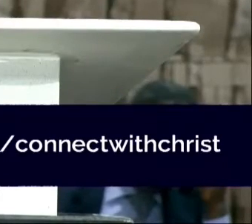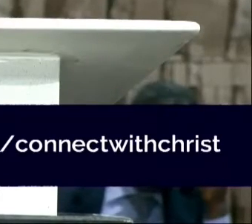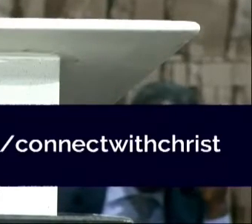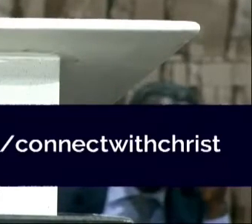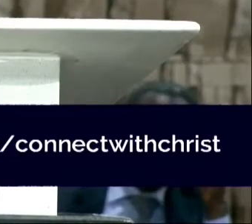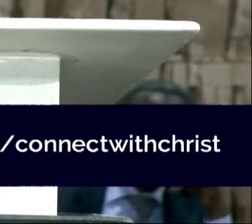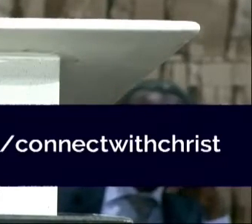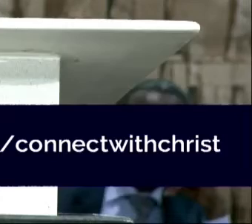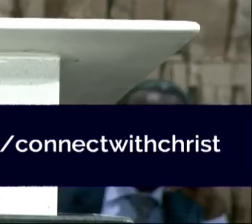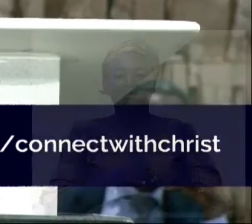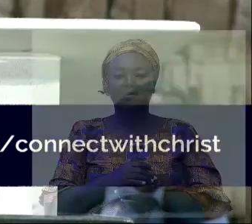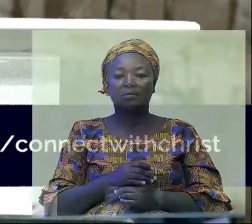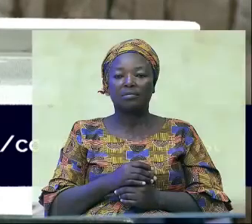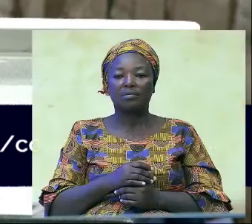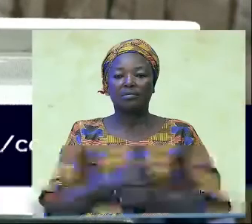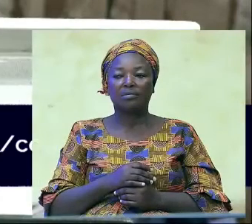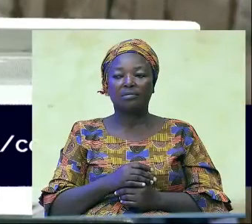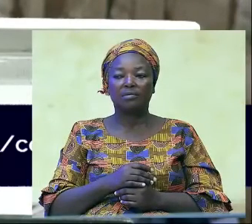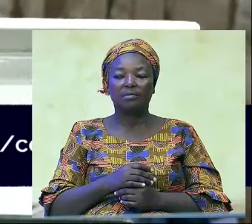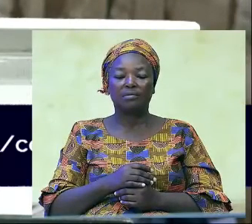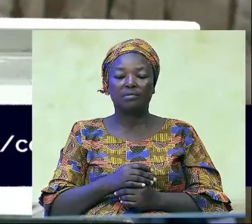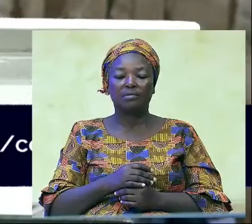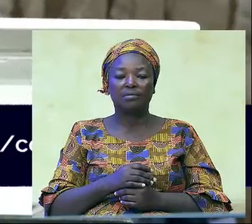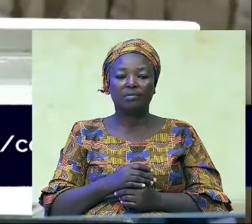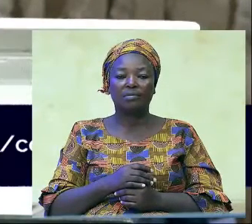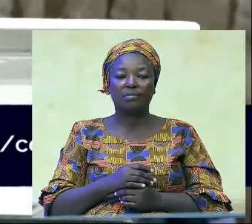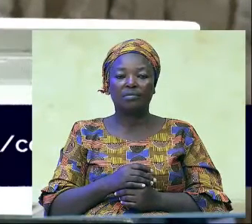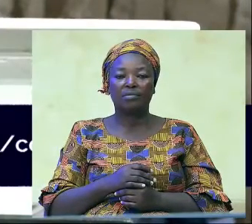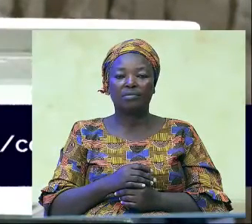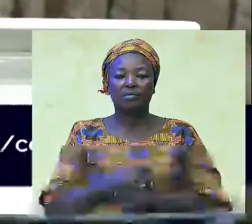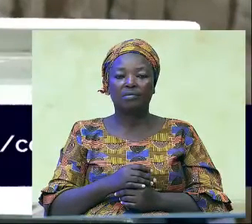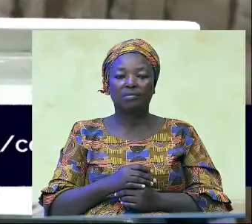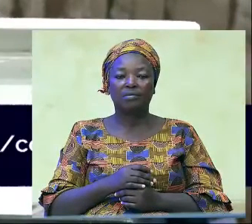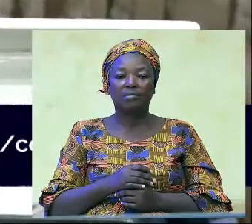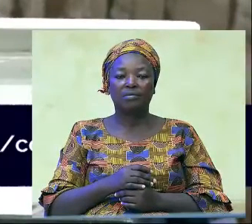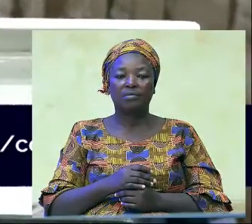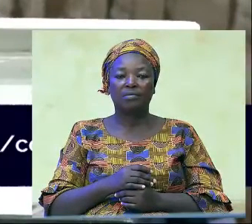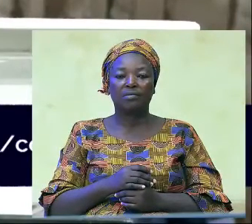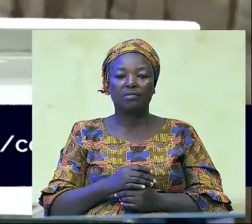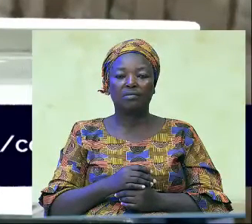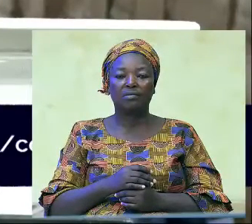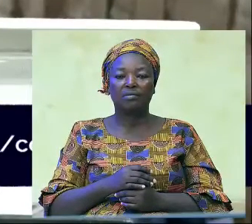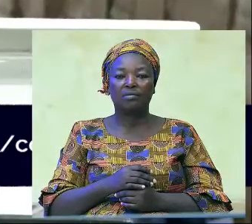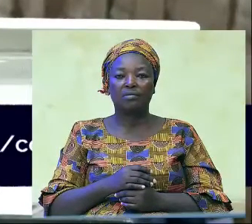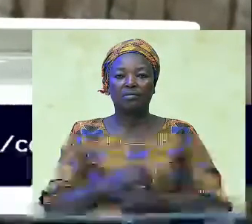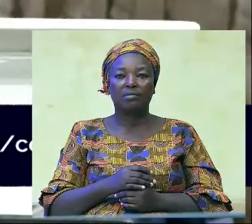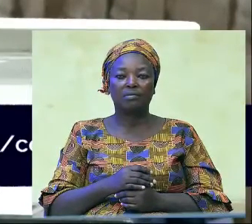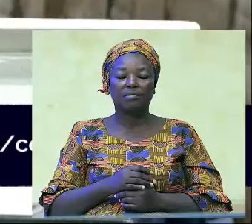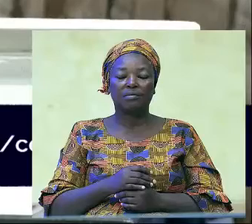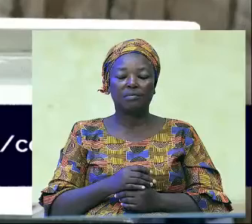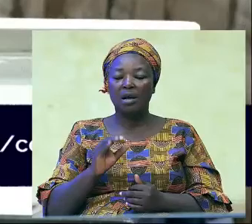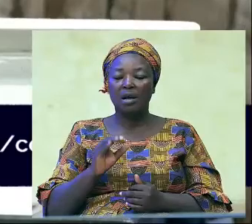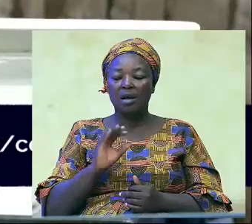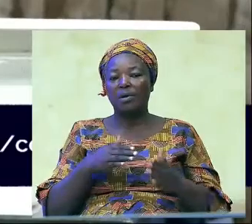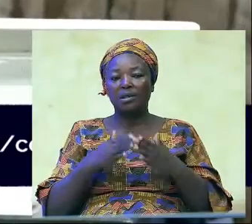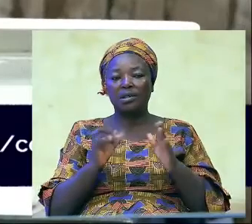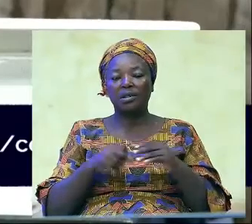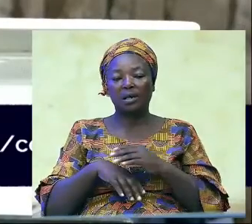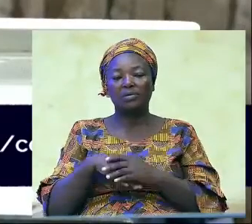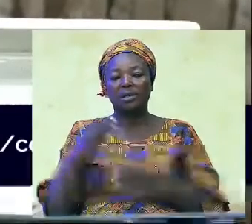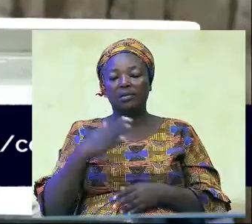Outside, please, are we true in all the halls? We are true now. What of